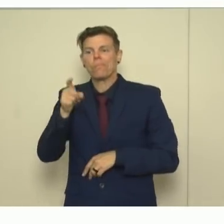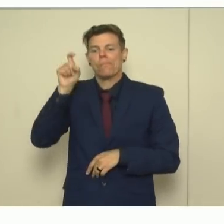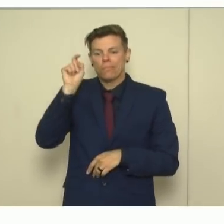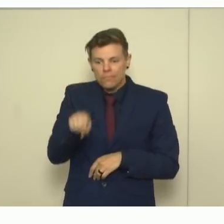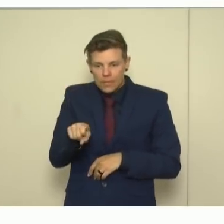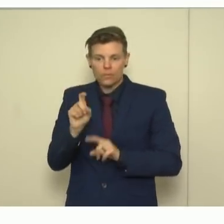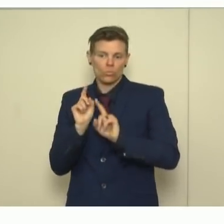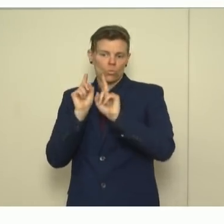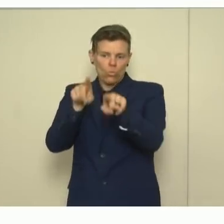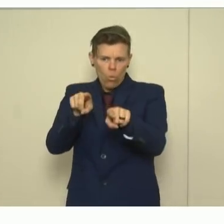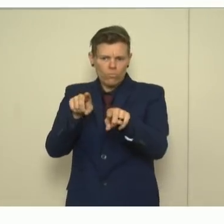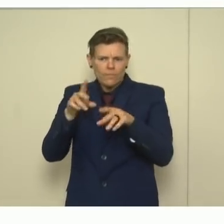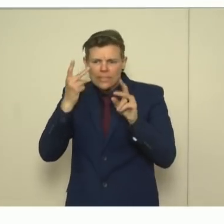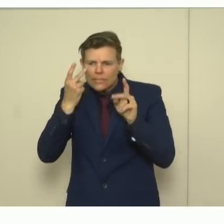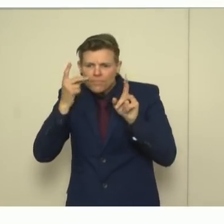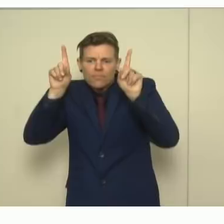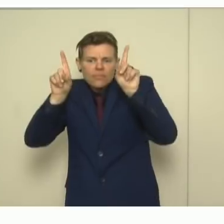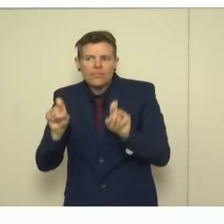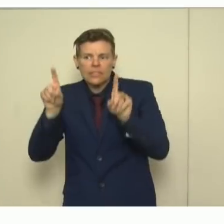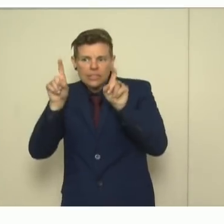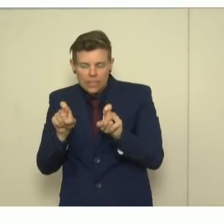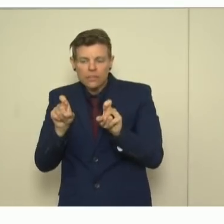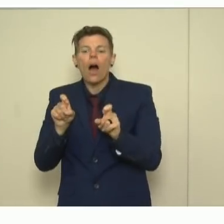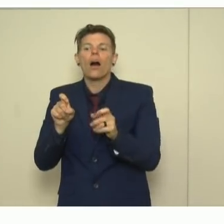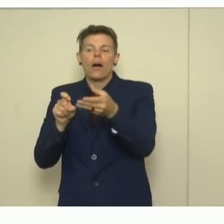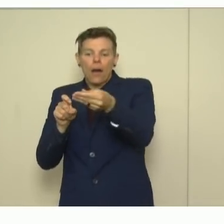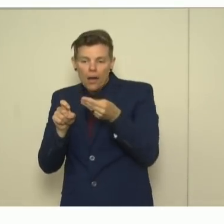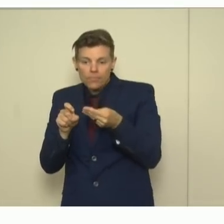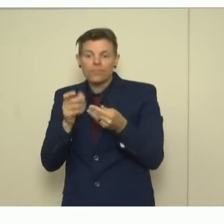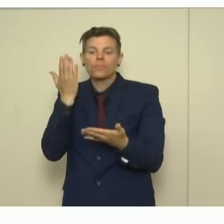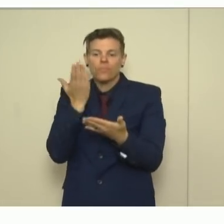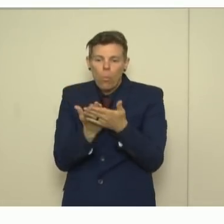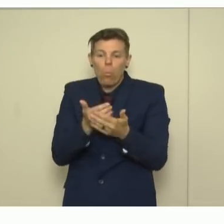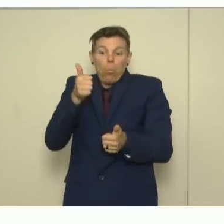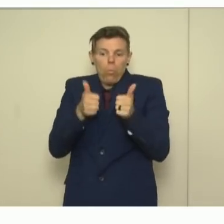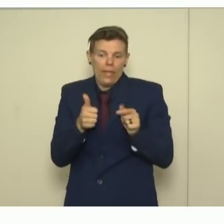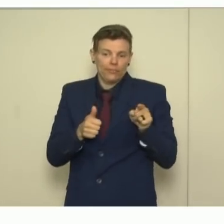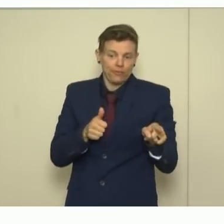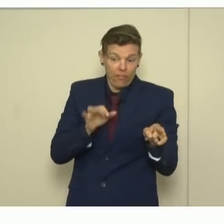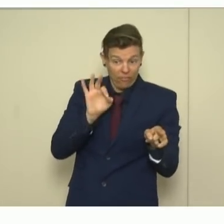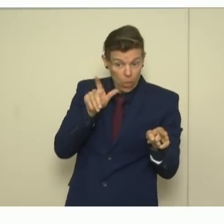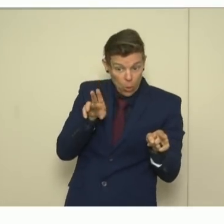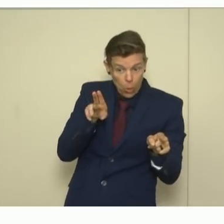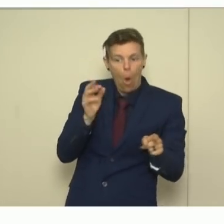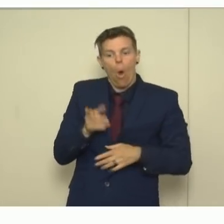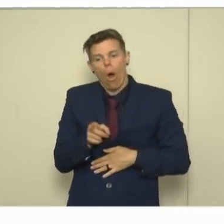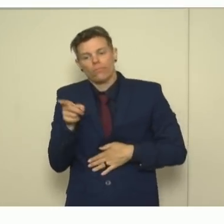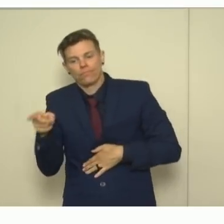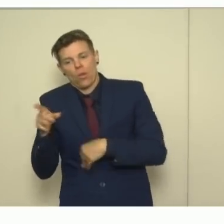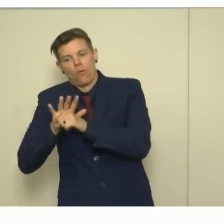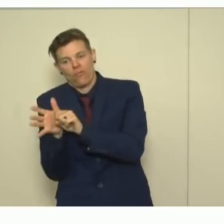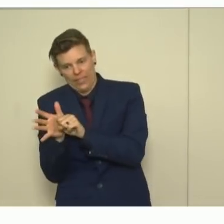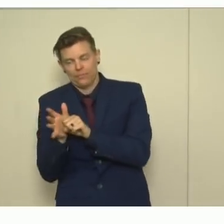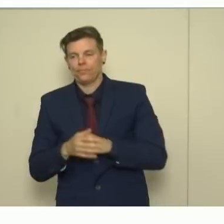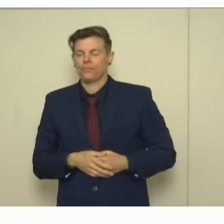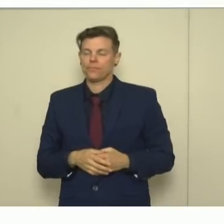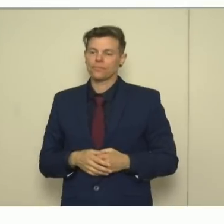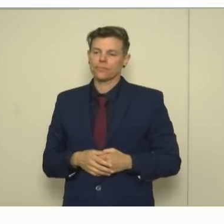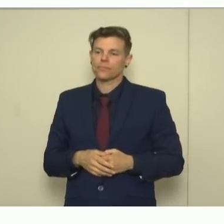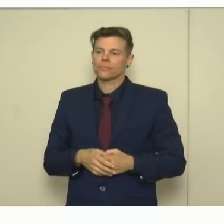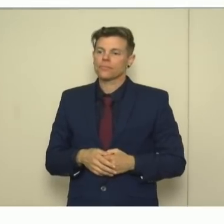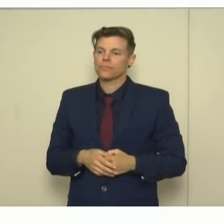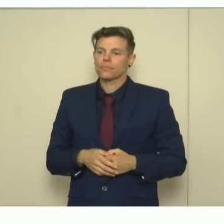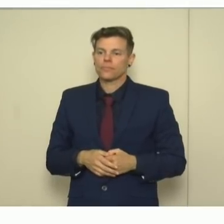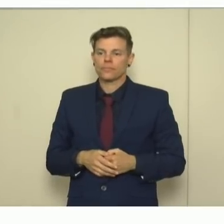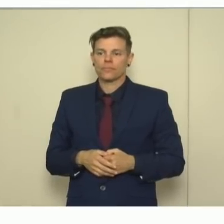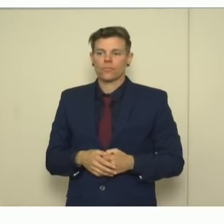between influenza virus and the coronavirus. And so the only things that